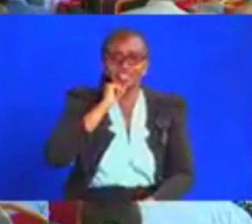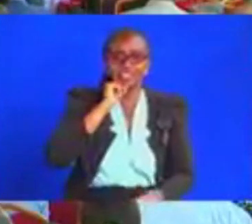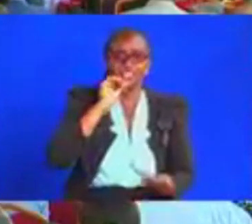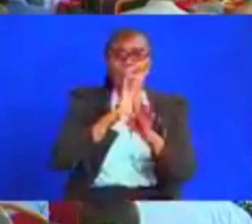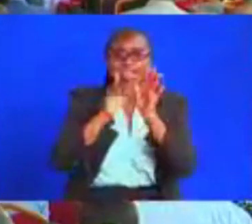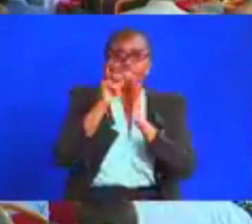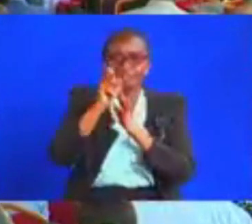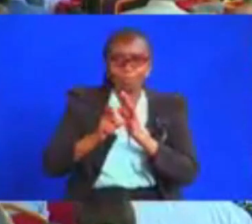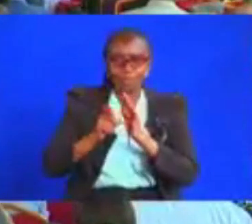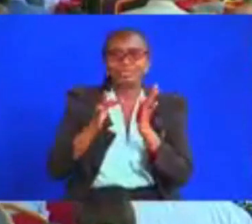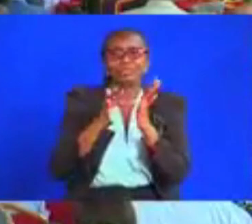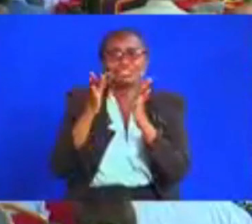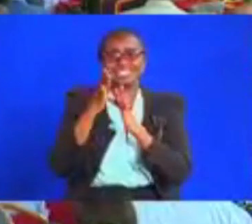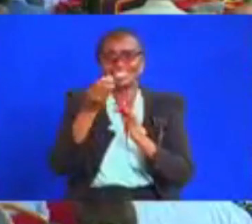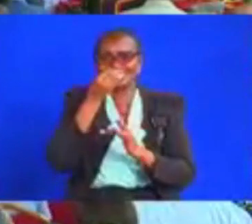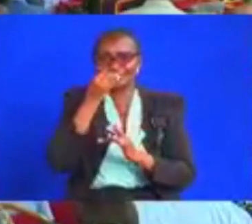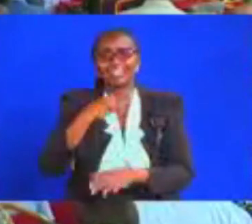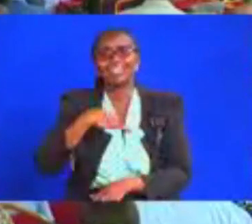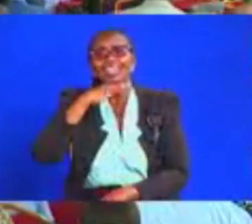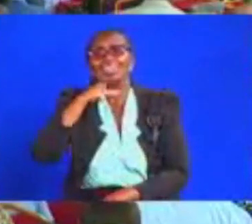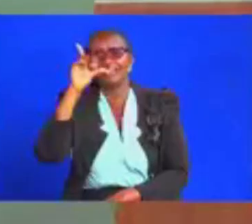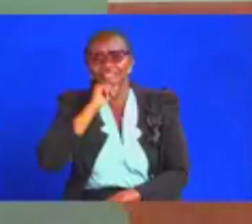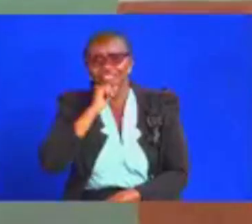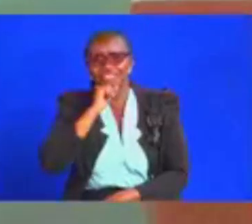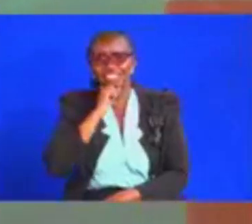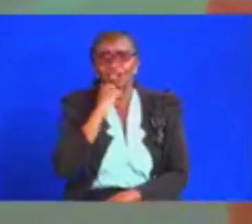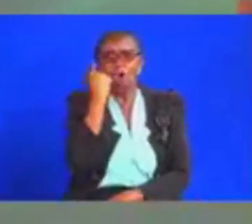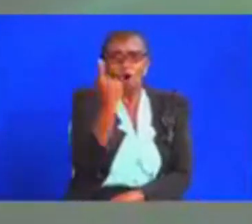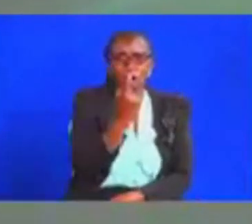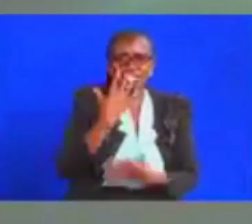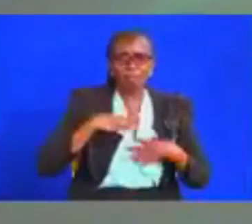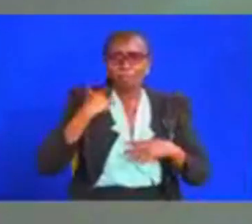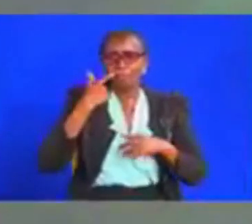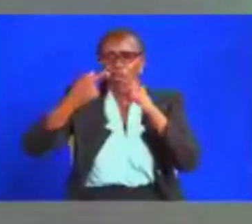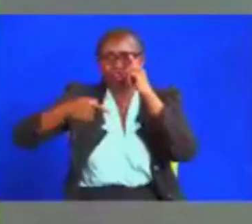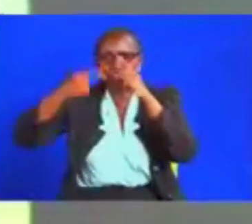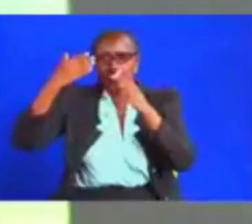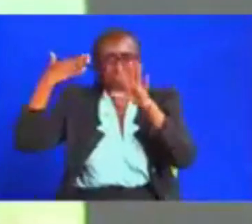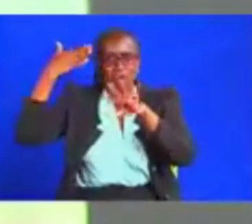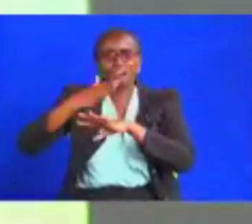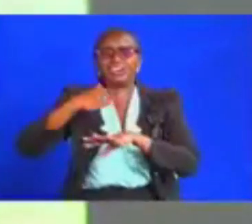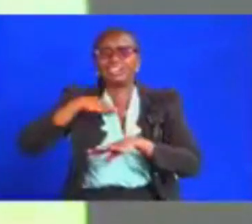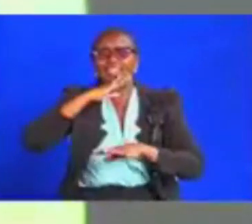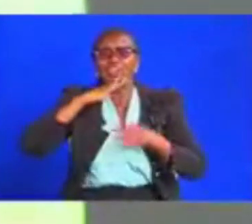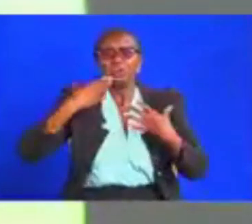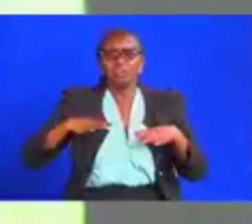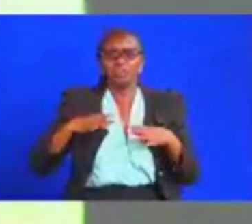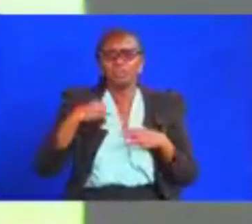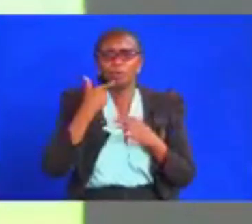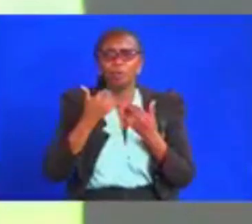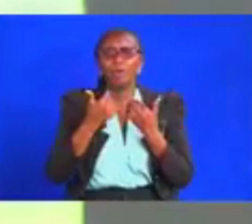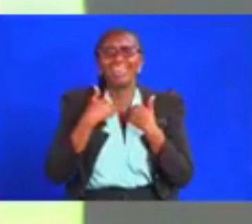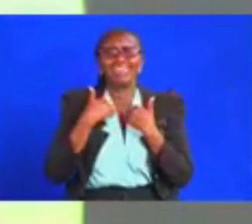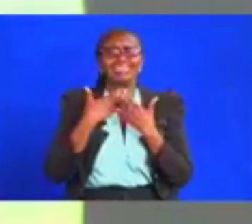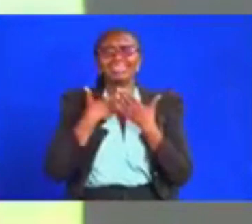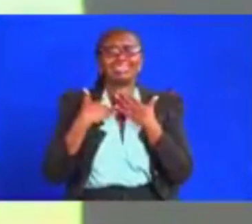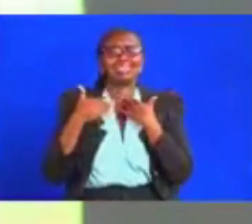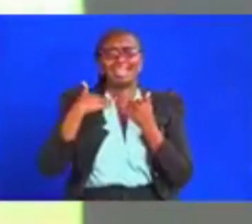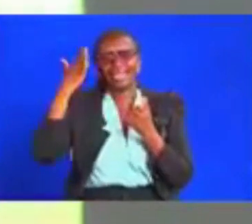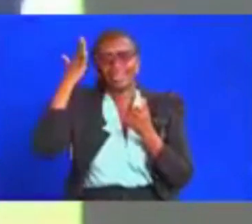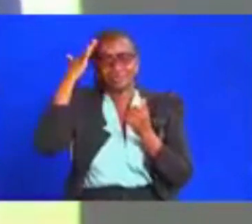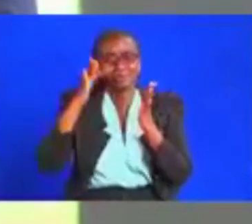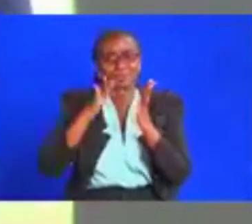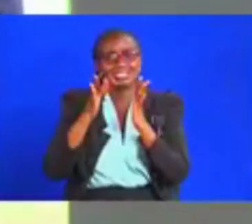Everybody Jesus fed died. The only ones who had victory over death were the ones who had the privilege of knowing him